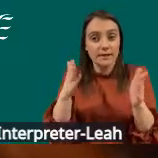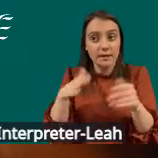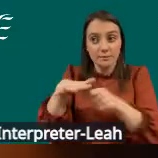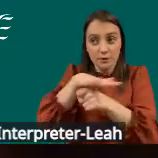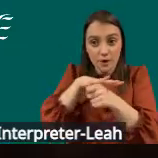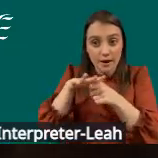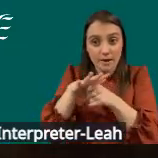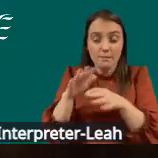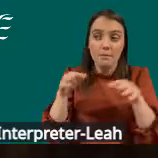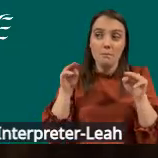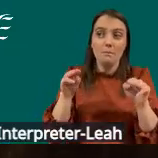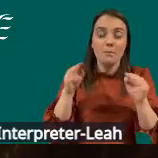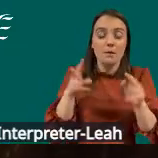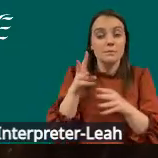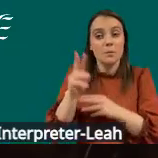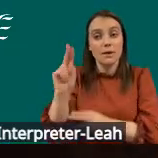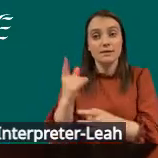help.